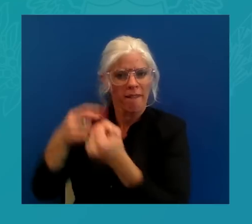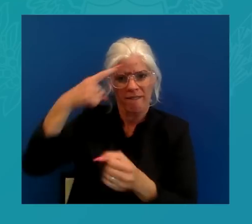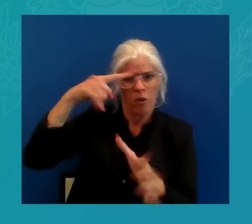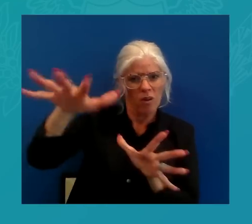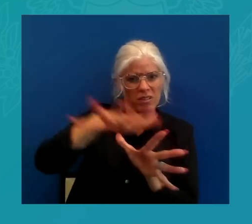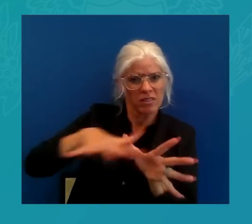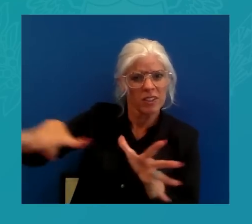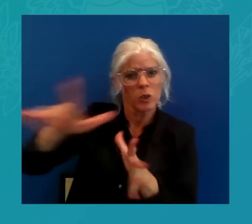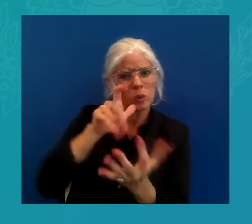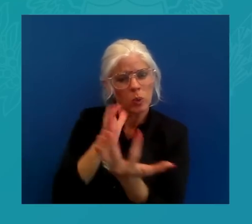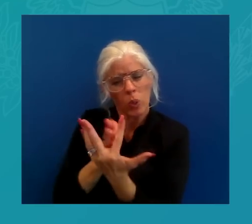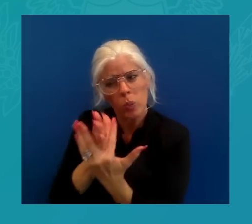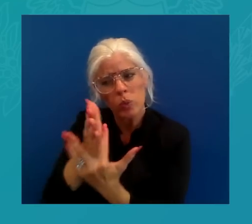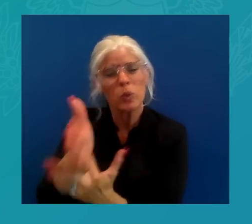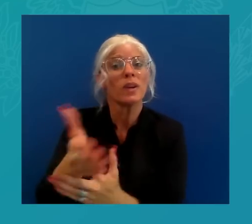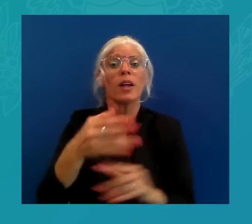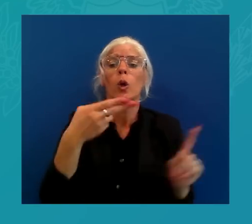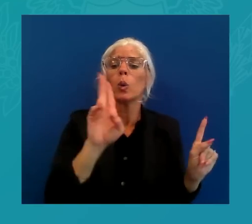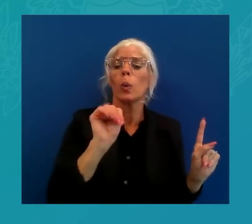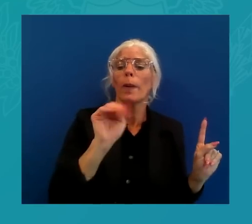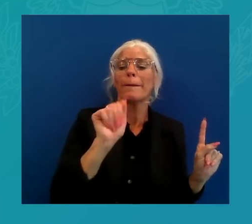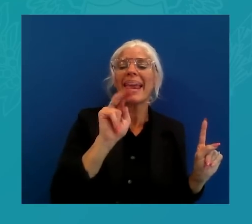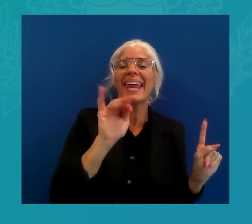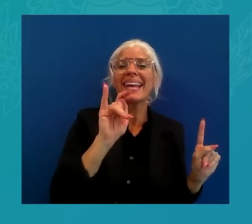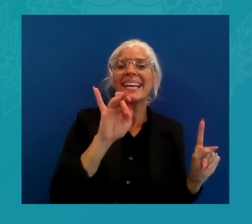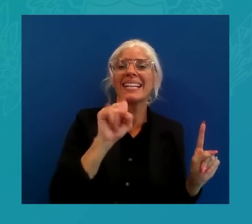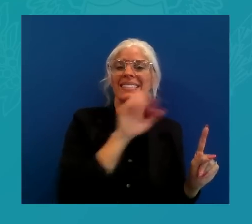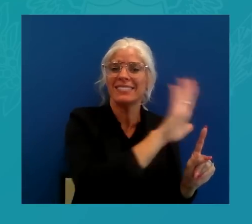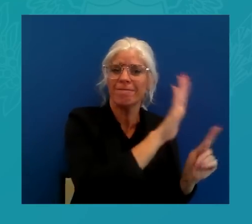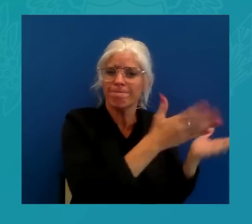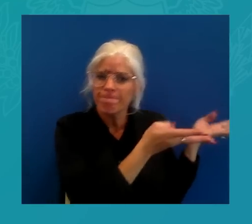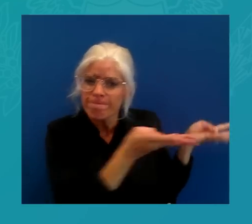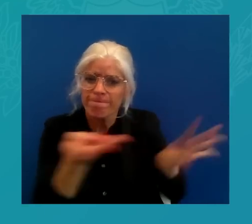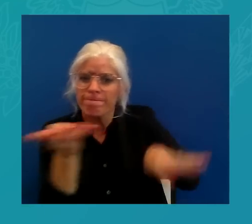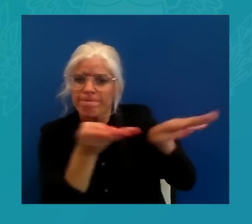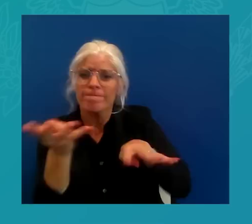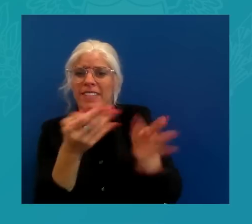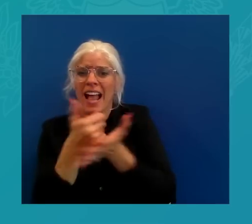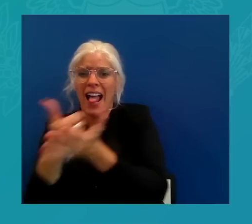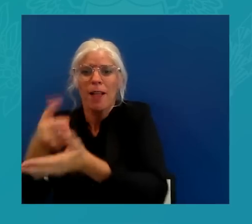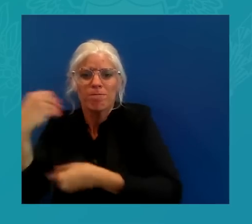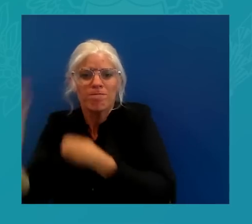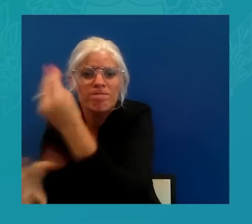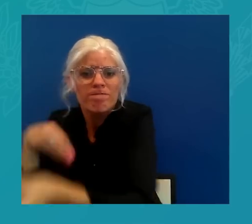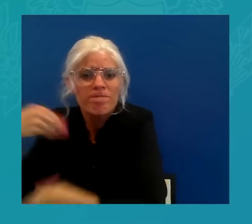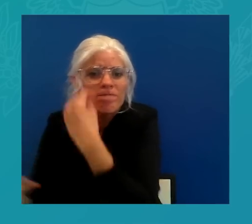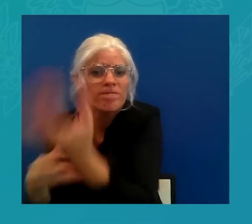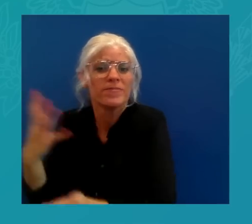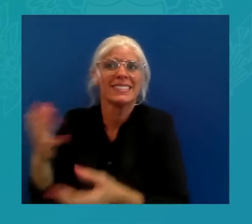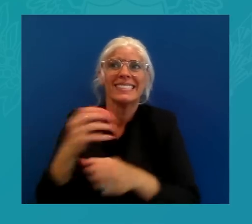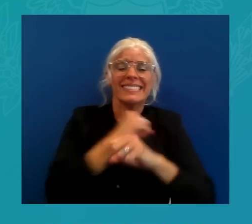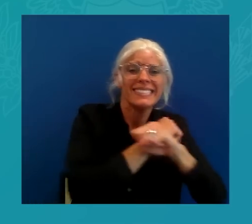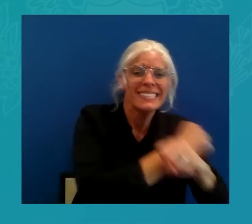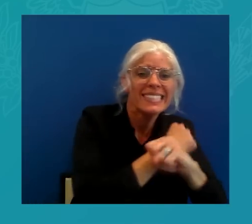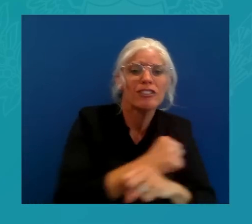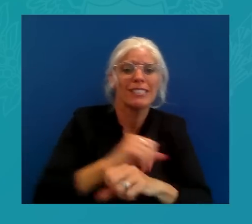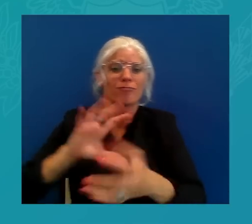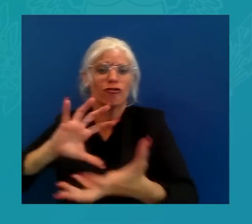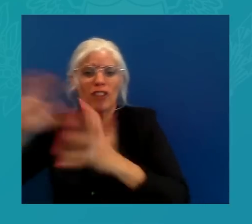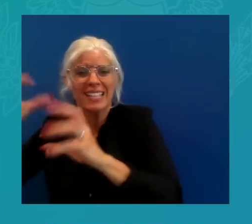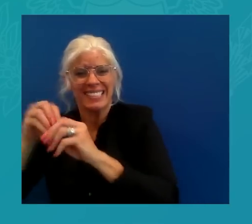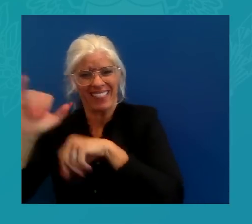devastating humanitarian and security crisis in that country. The United States supports the development